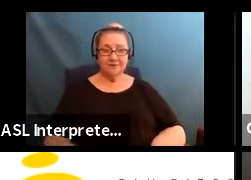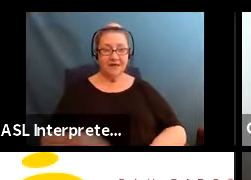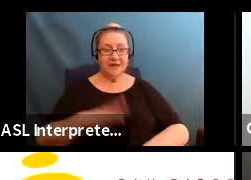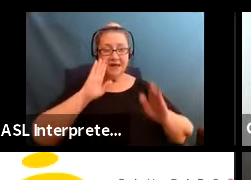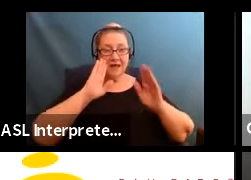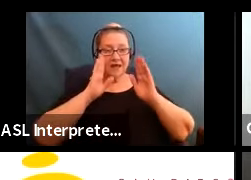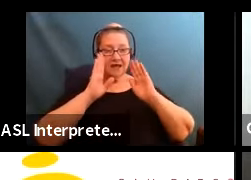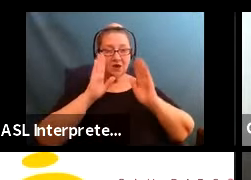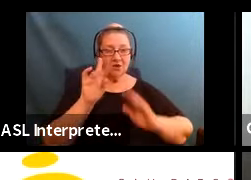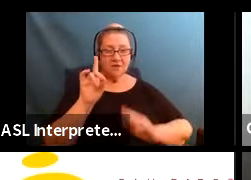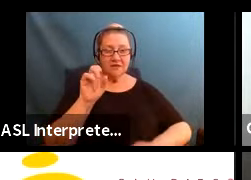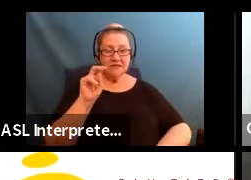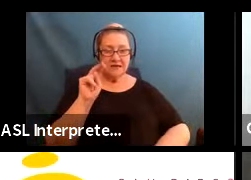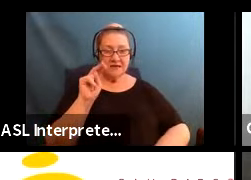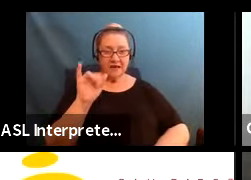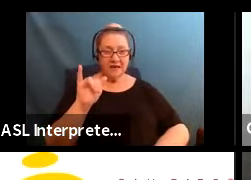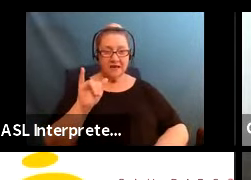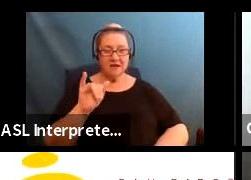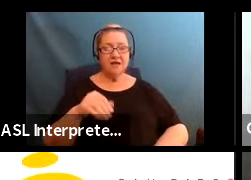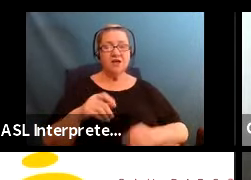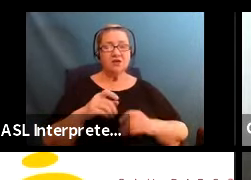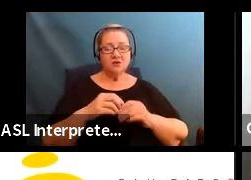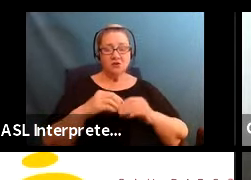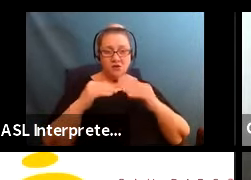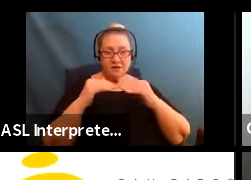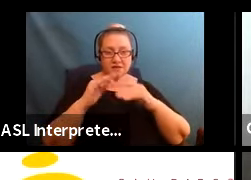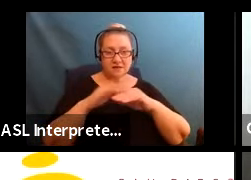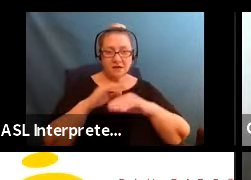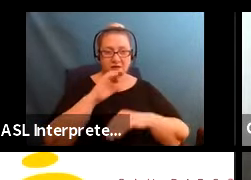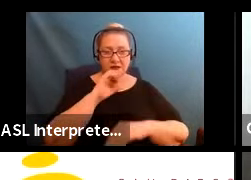Bobby. Denny Chan from Justice and Aging. I just had a question.